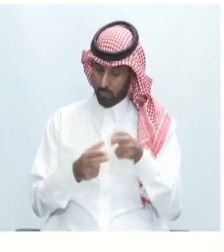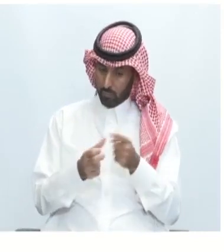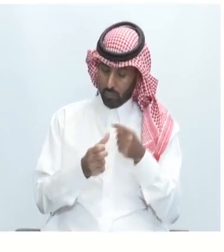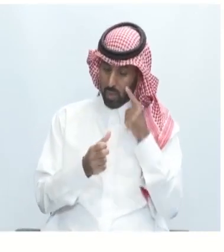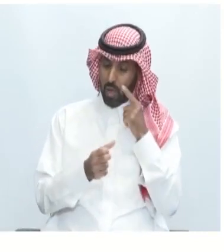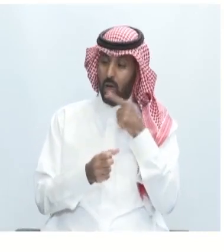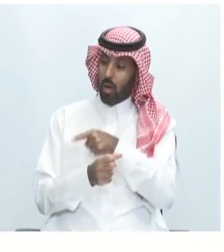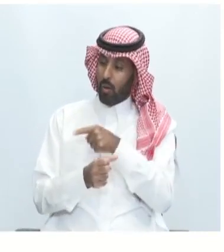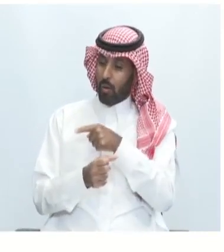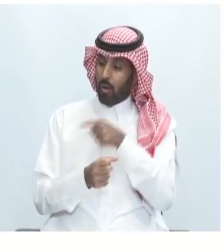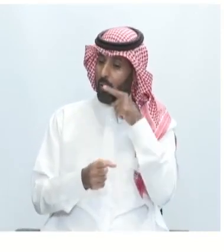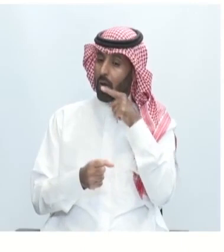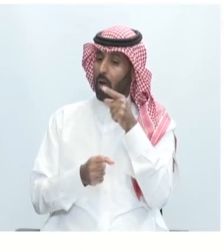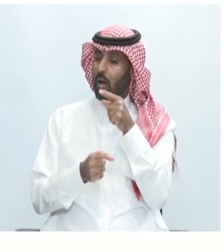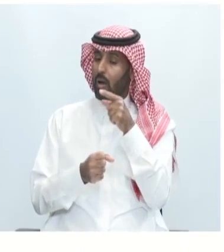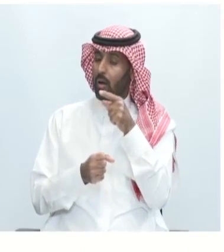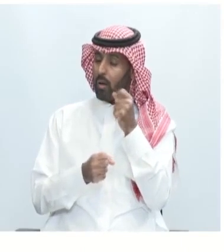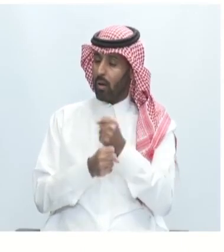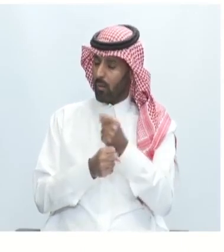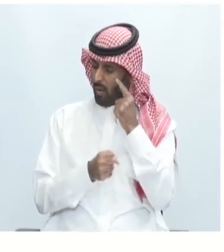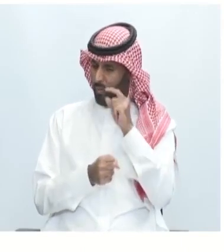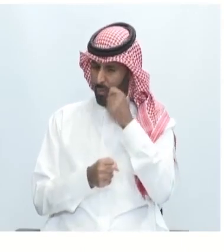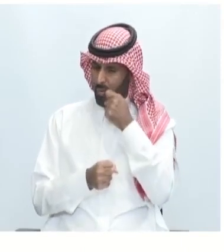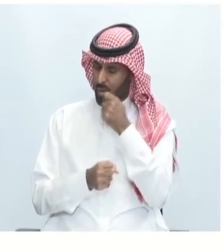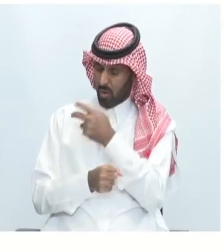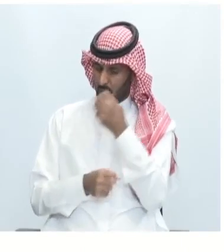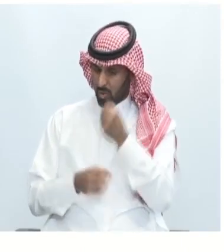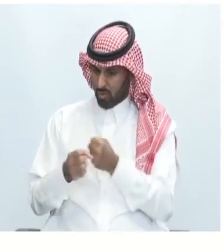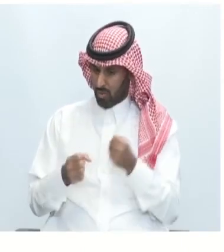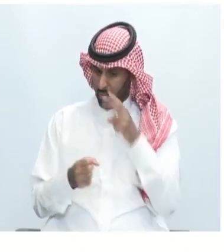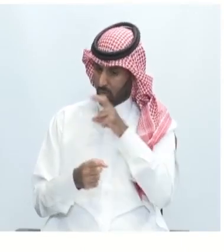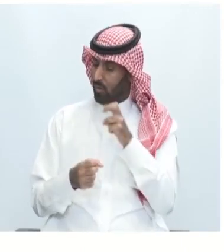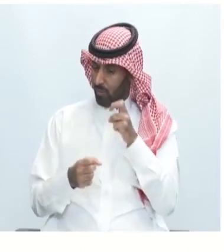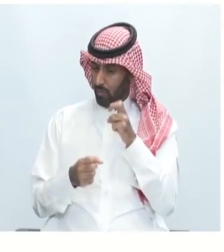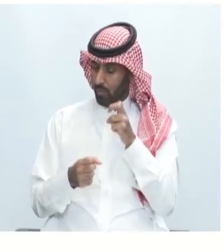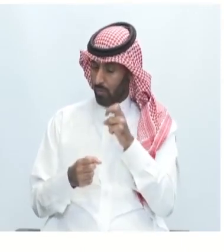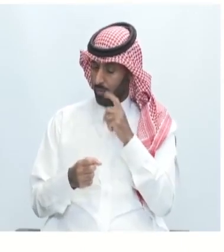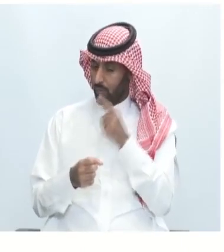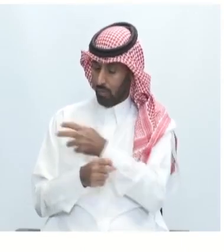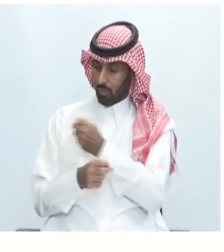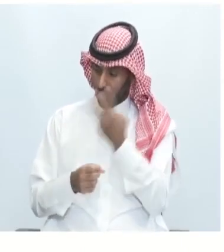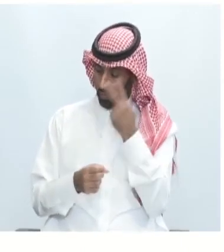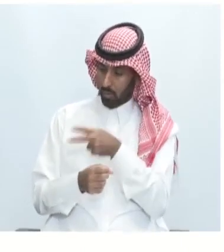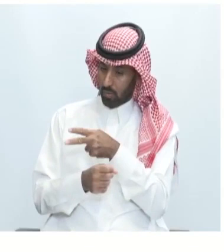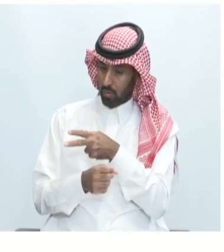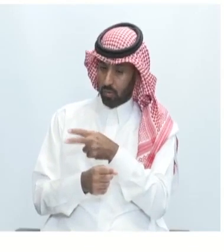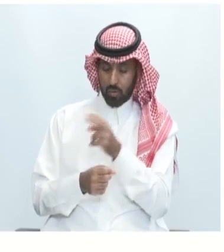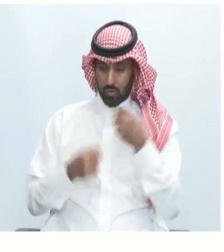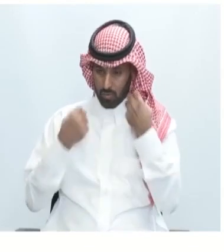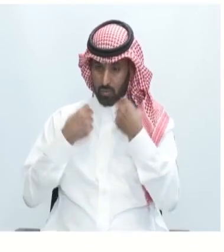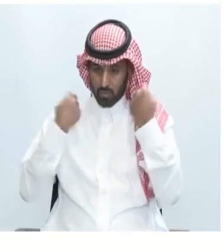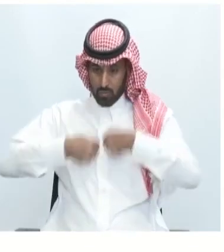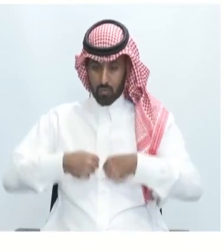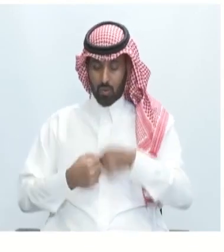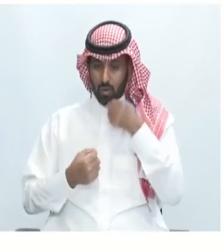that's correct, with the object, which is the suspect. The suspect was found, yes, wearing a